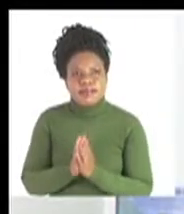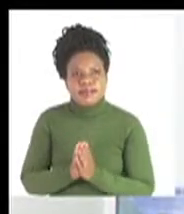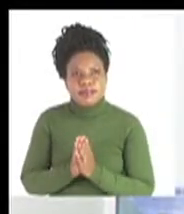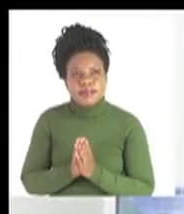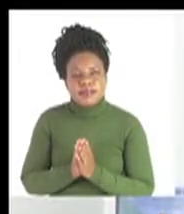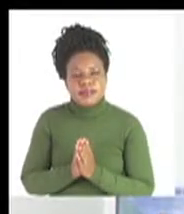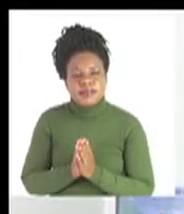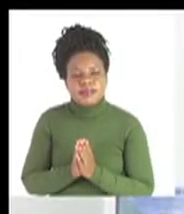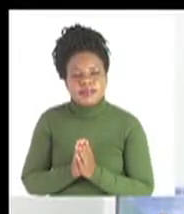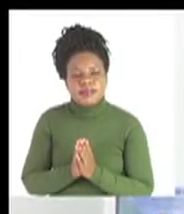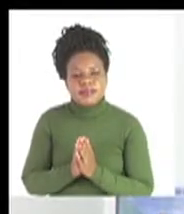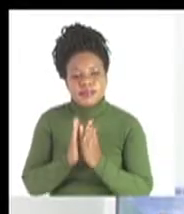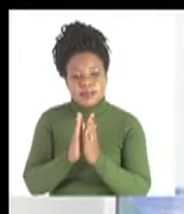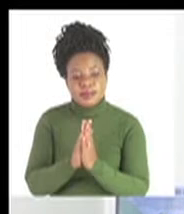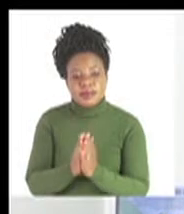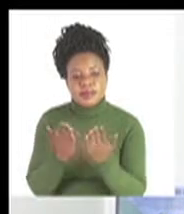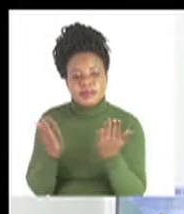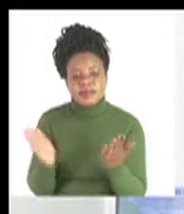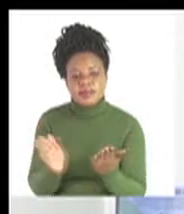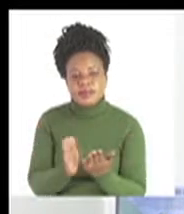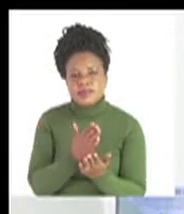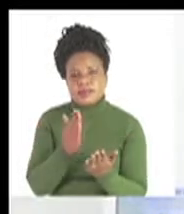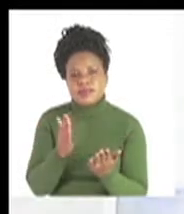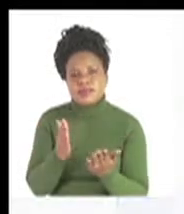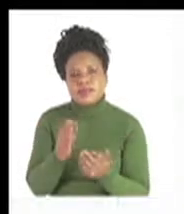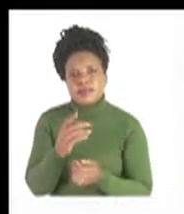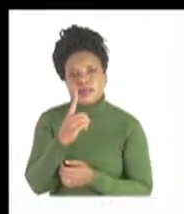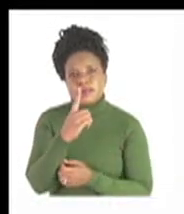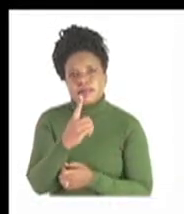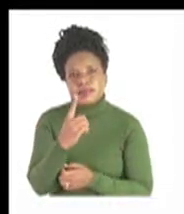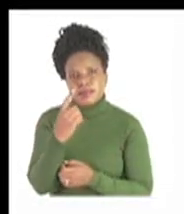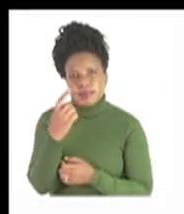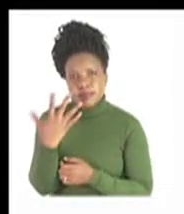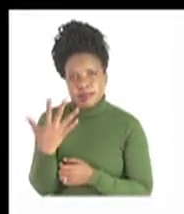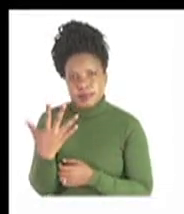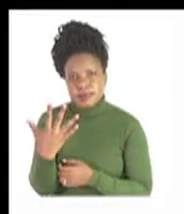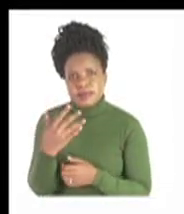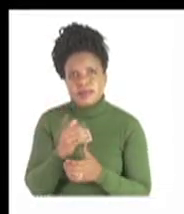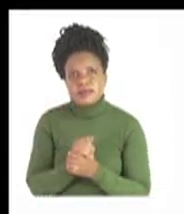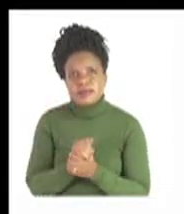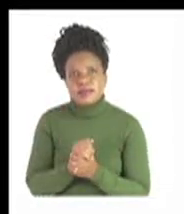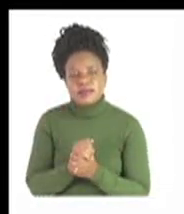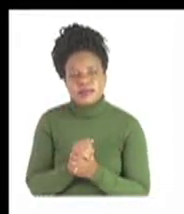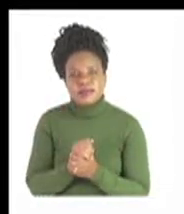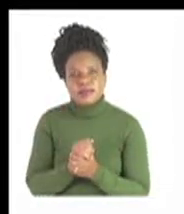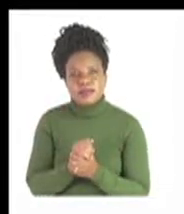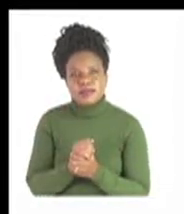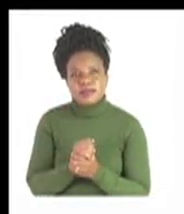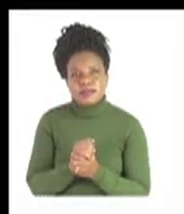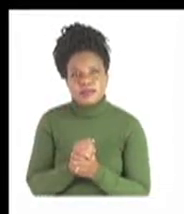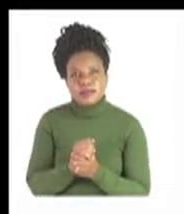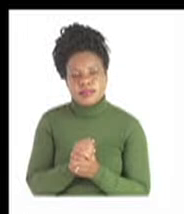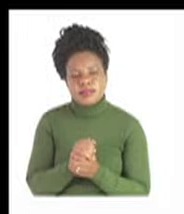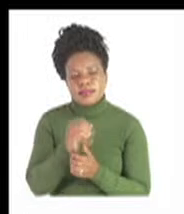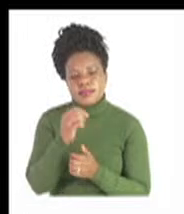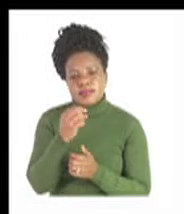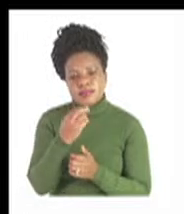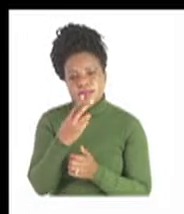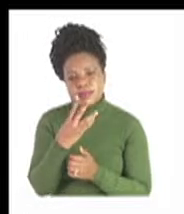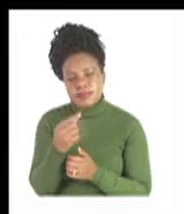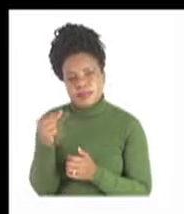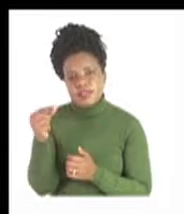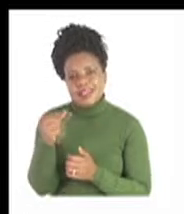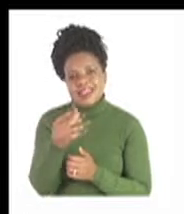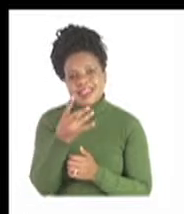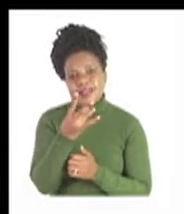To start, let us go to page 15 on our booklet. That's where Mathematics Grade 7, Lesson